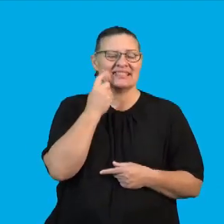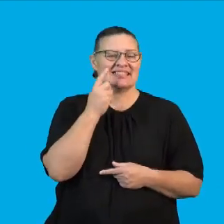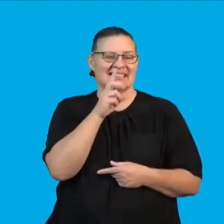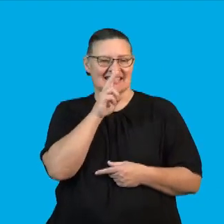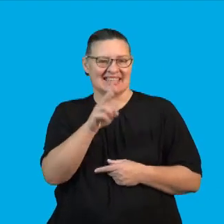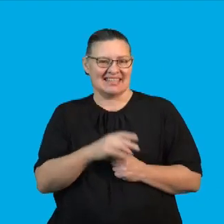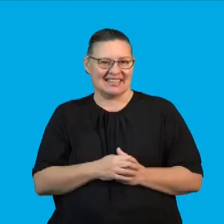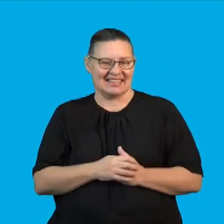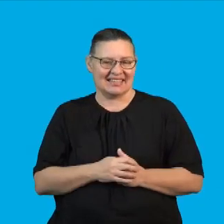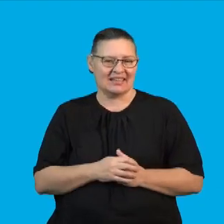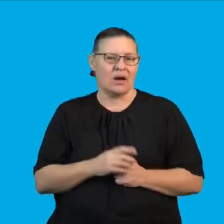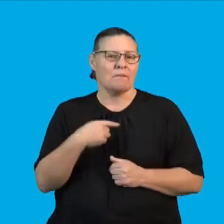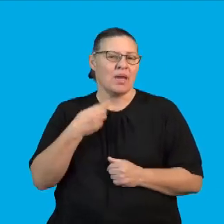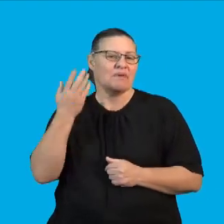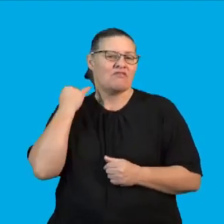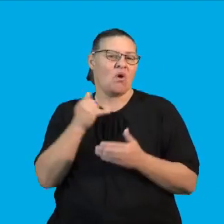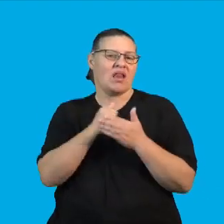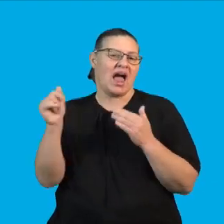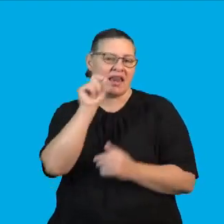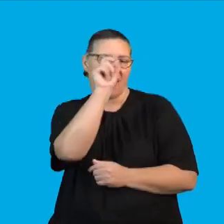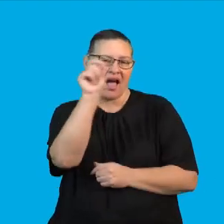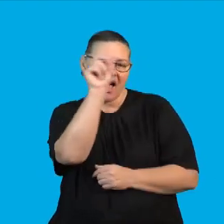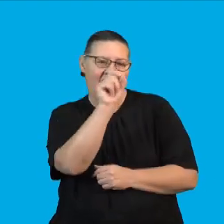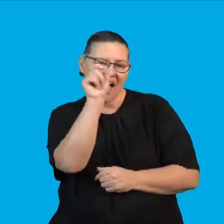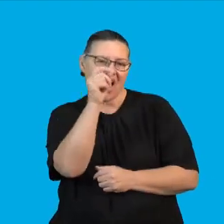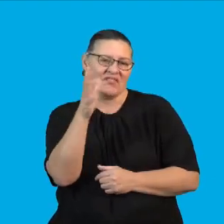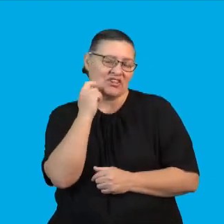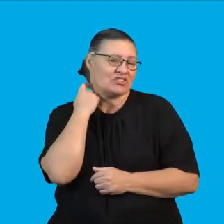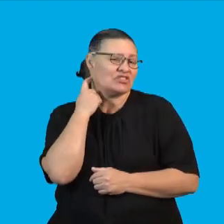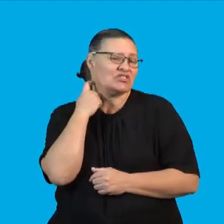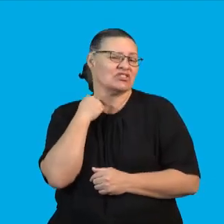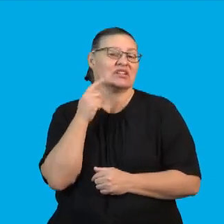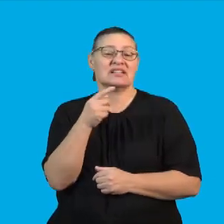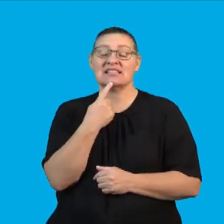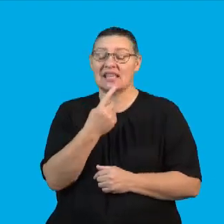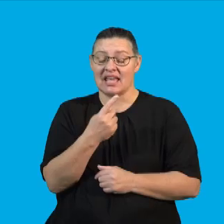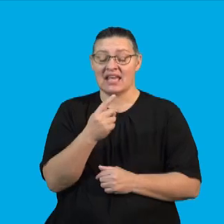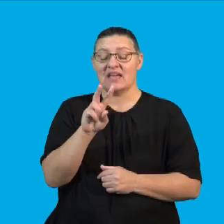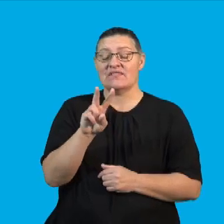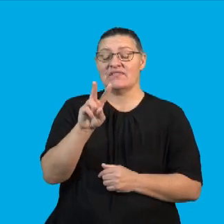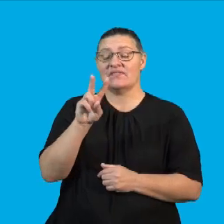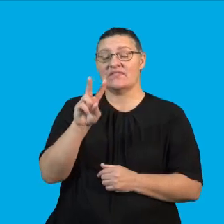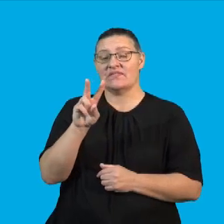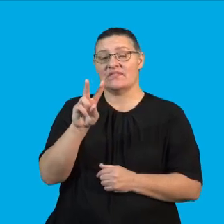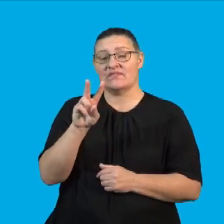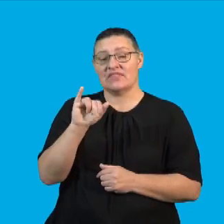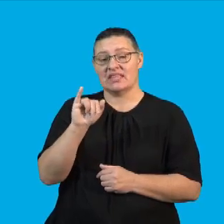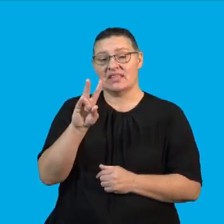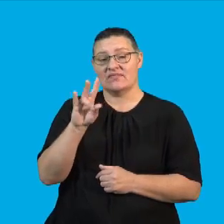to see it on the stem because I underlined earlier on as I was reading. And they are saying to us it's